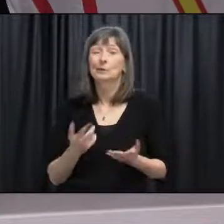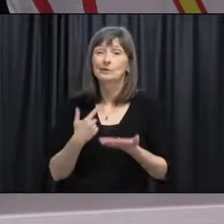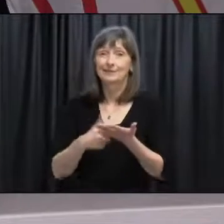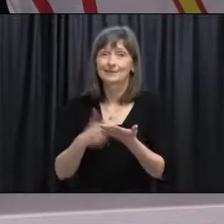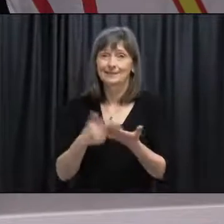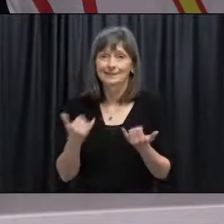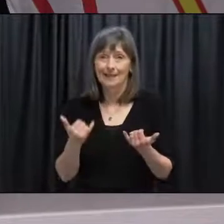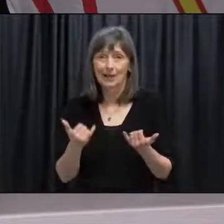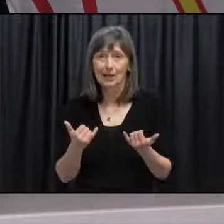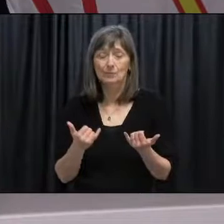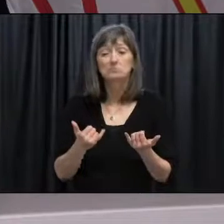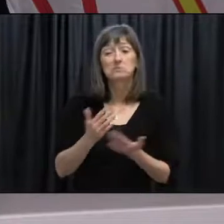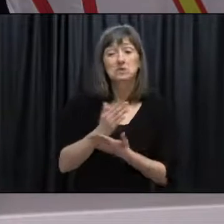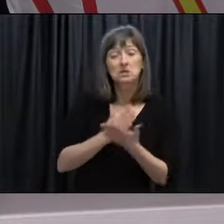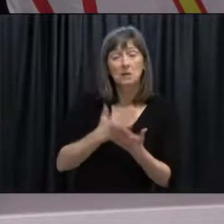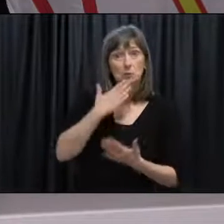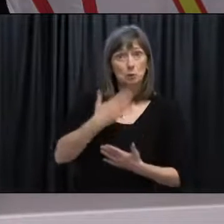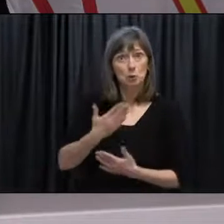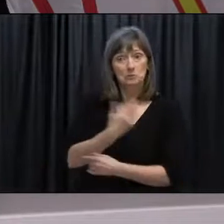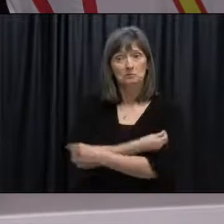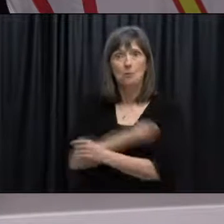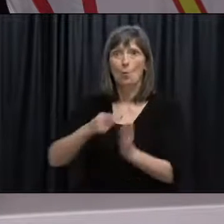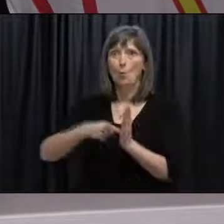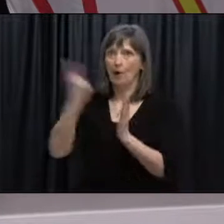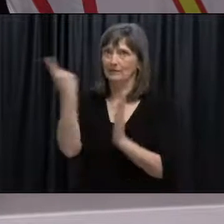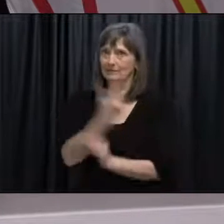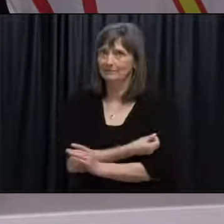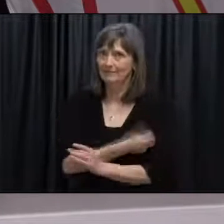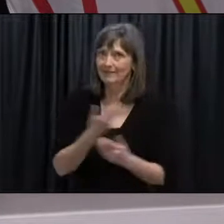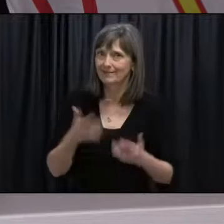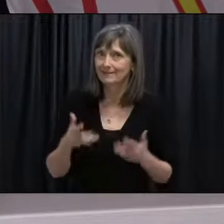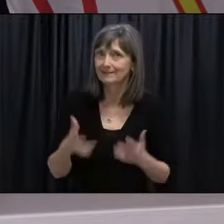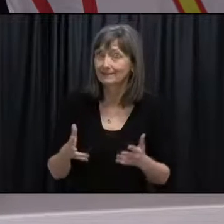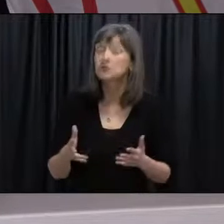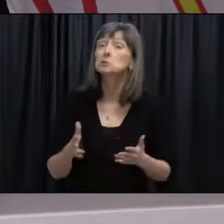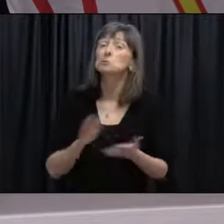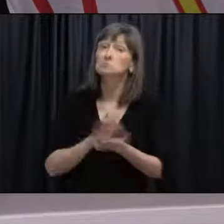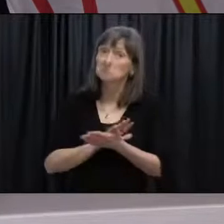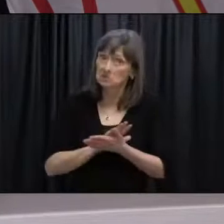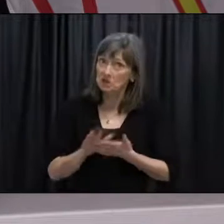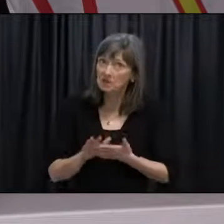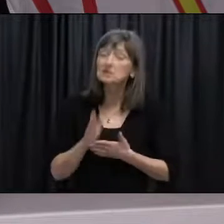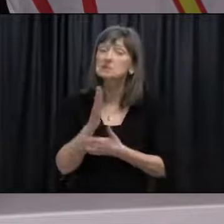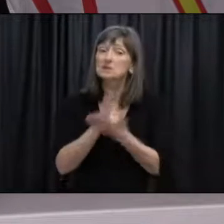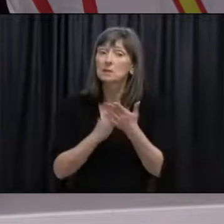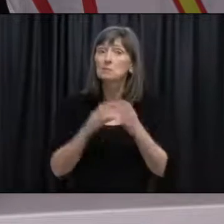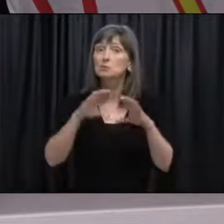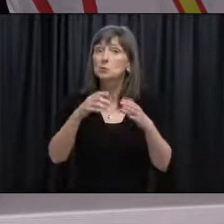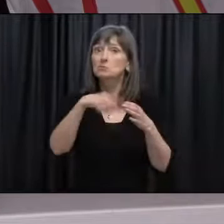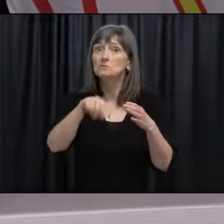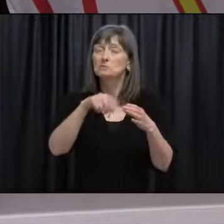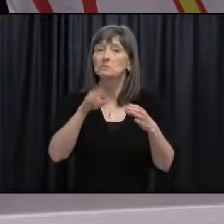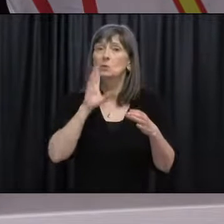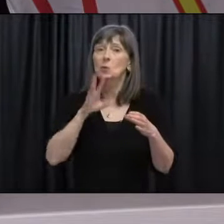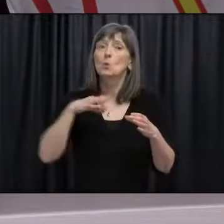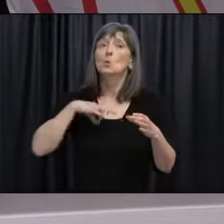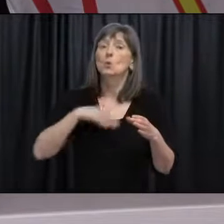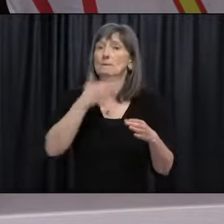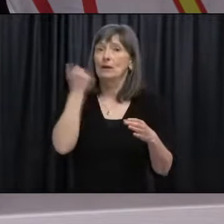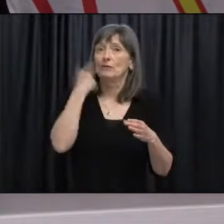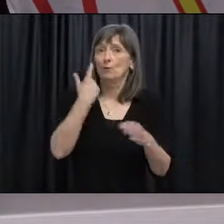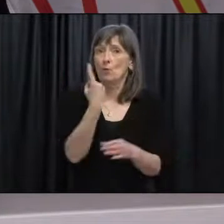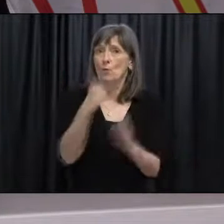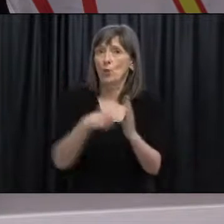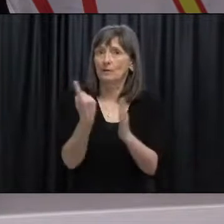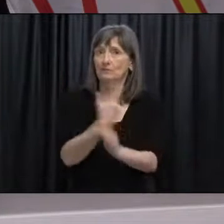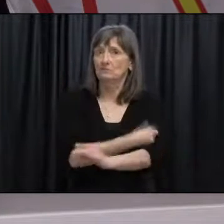Johnson. There are some benefits to it. It's a one-dose vaccine, and so there are some communities, some populations where that would be a very beneficial